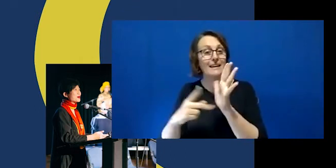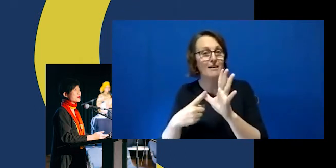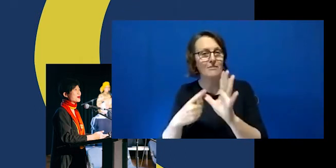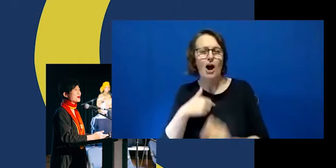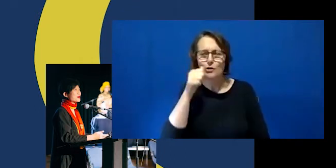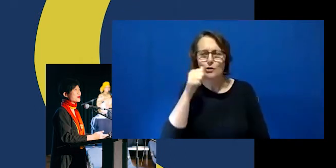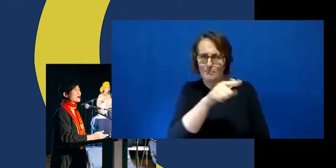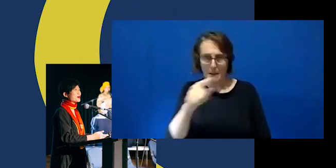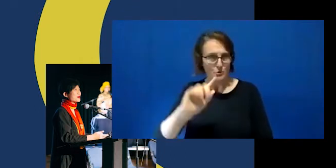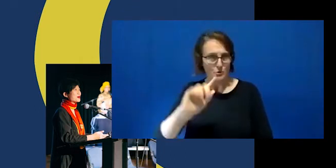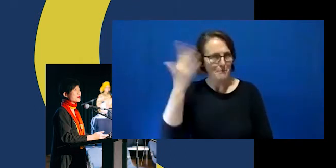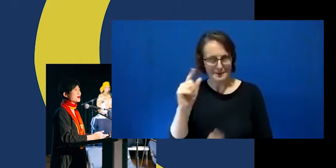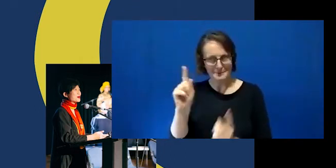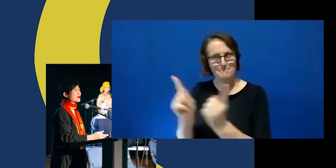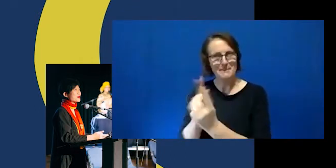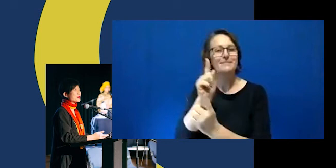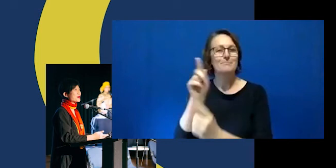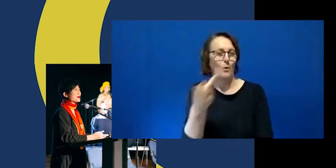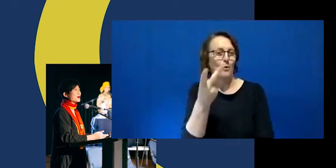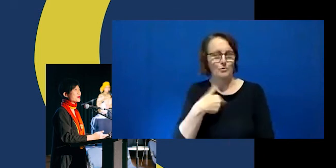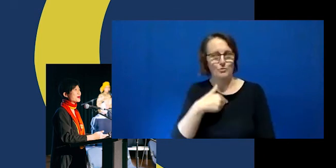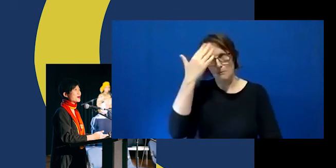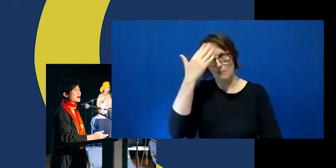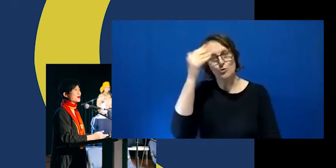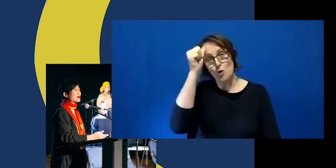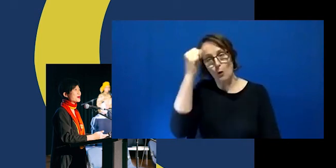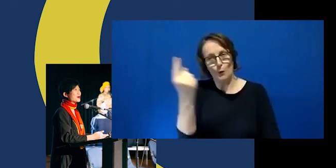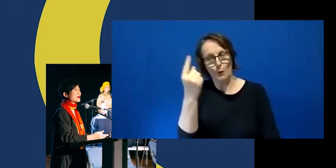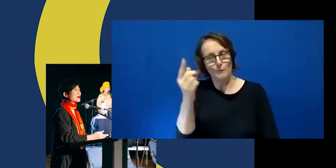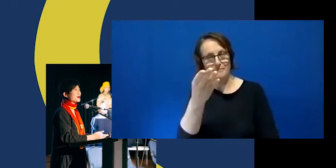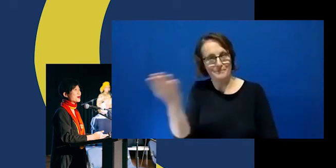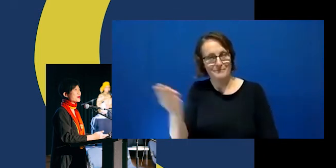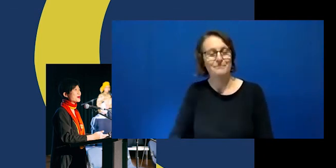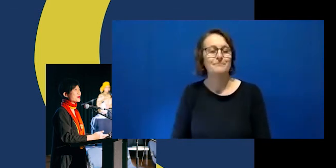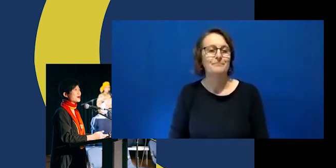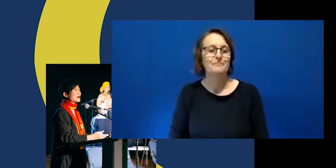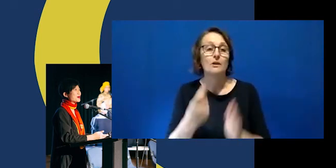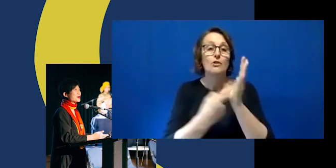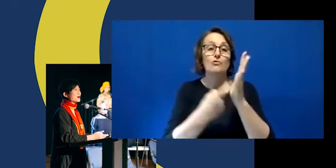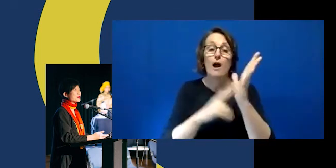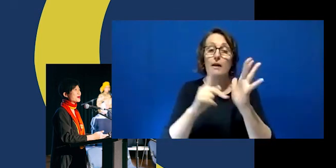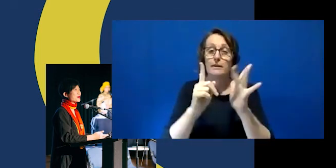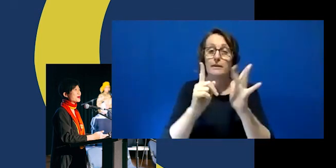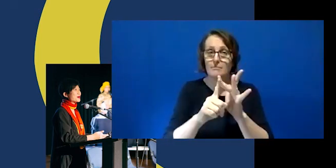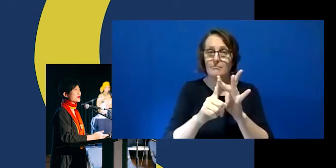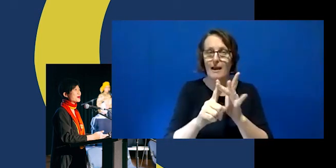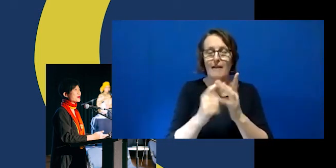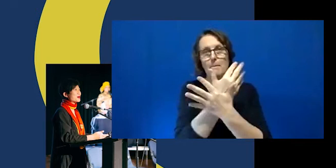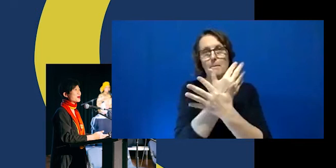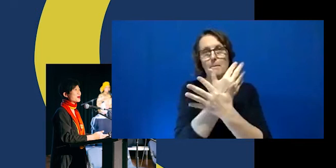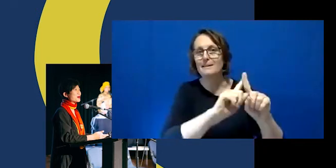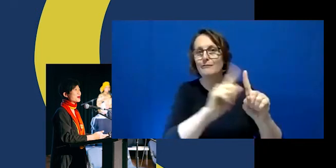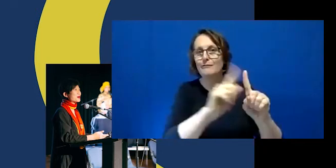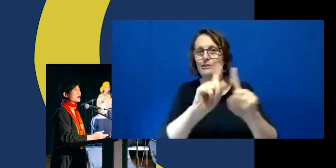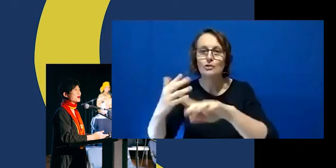women well already. Rani, like many others in the arts, wears many hats. As an intercultural producer,